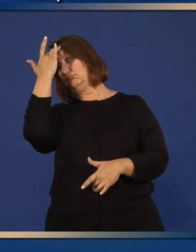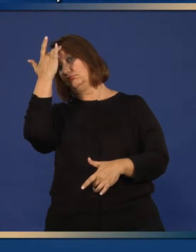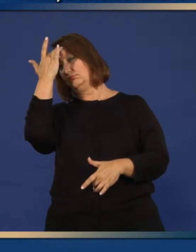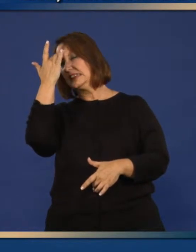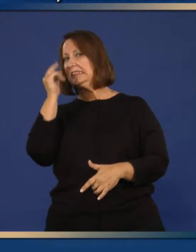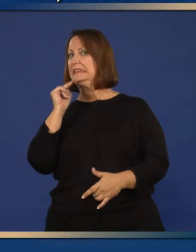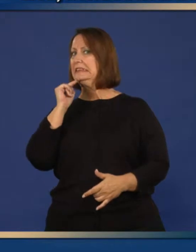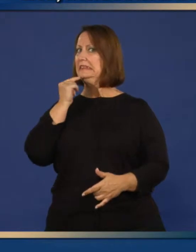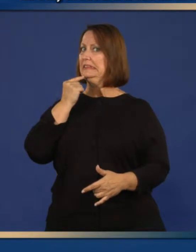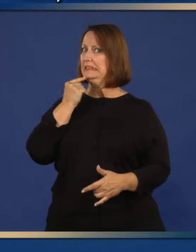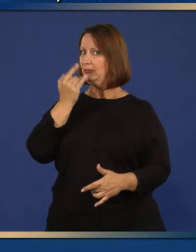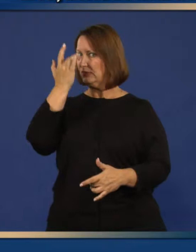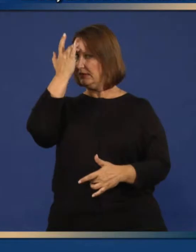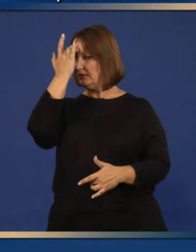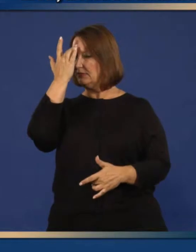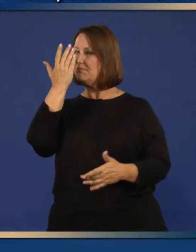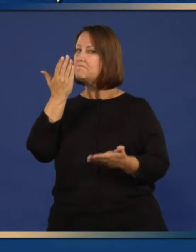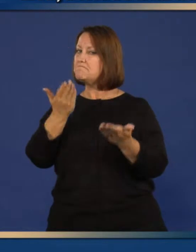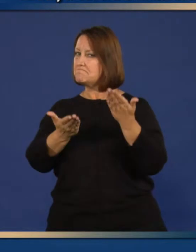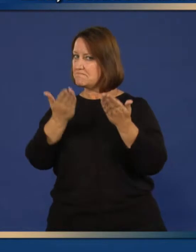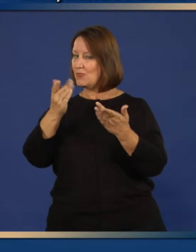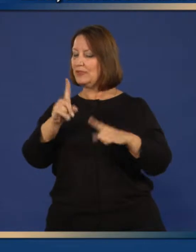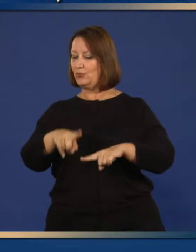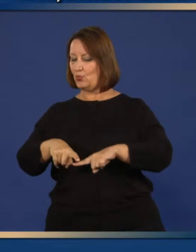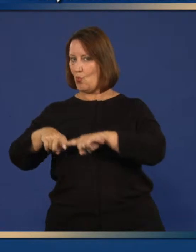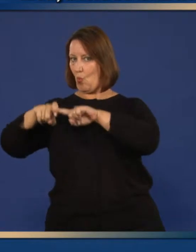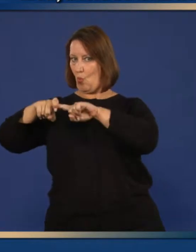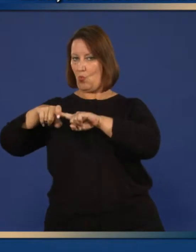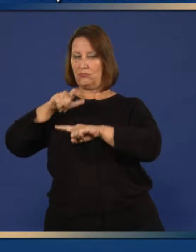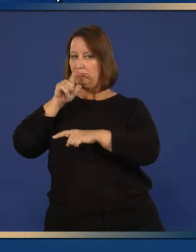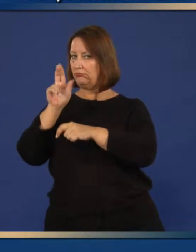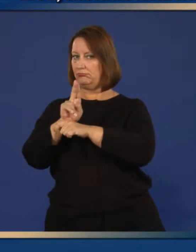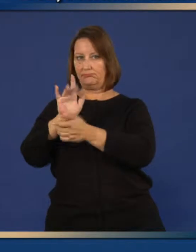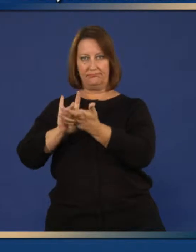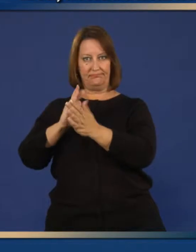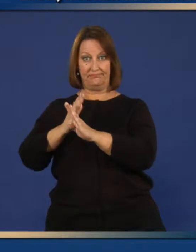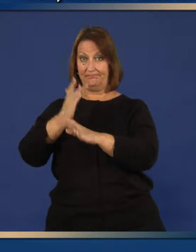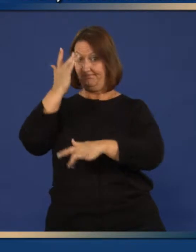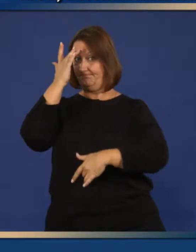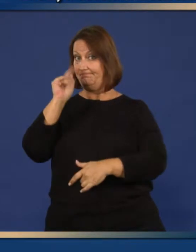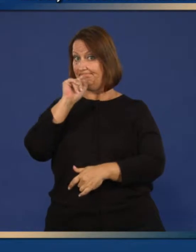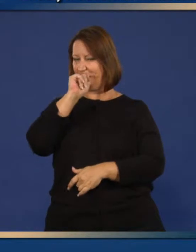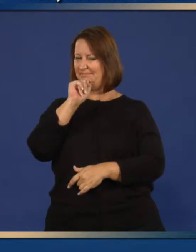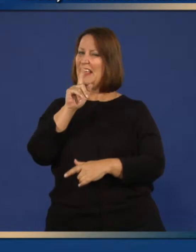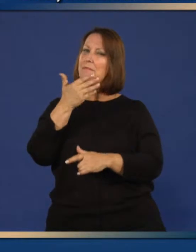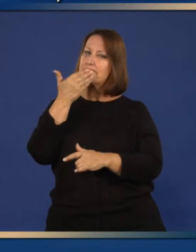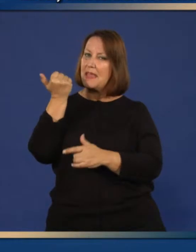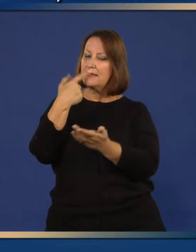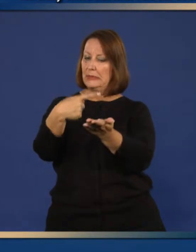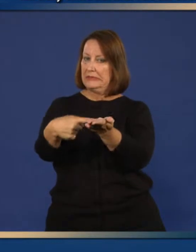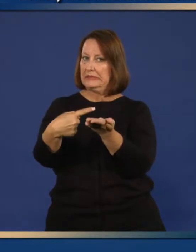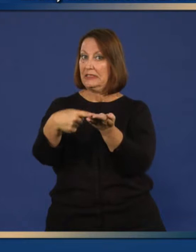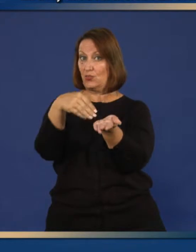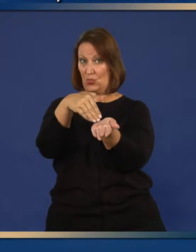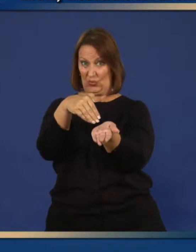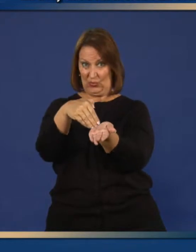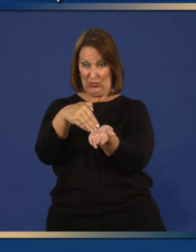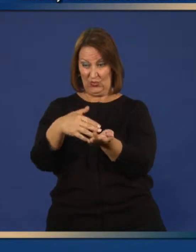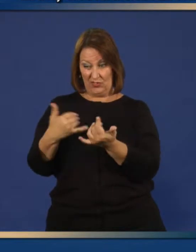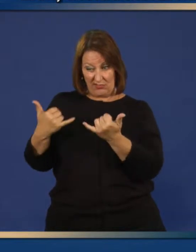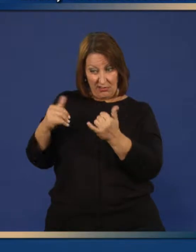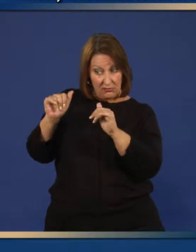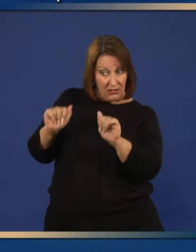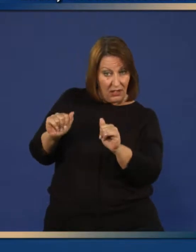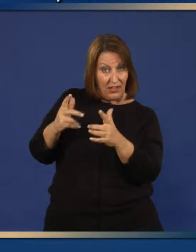getting flu vaccine. If you are ill, talk to your healthcare provider about whether